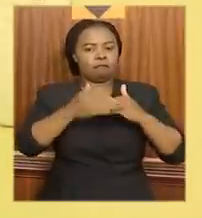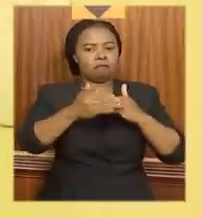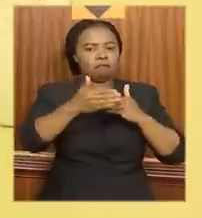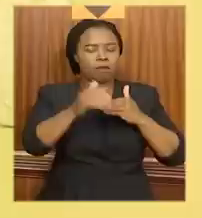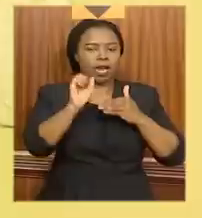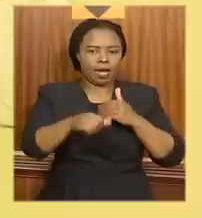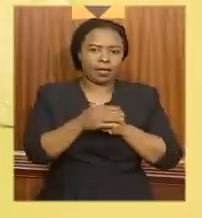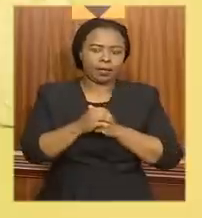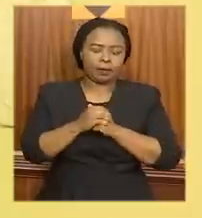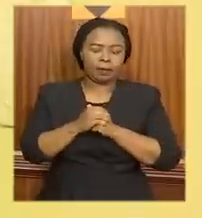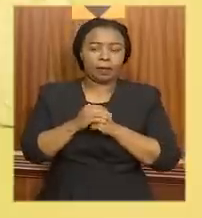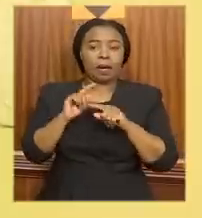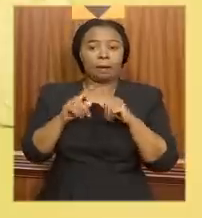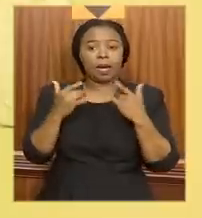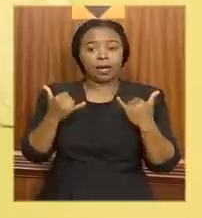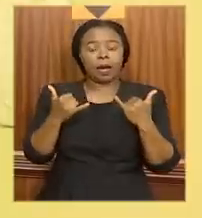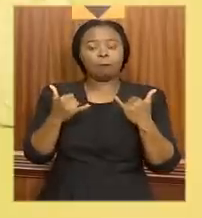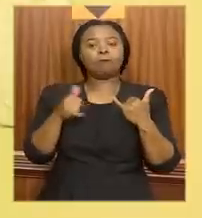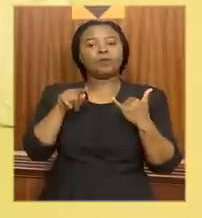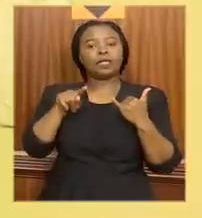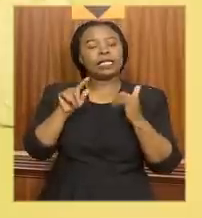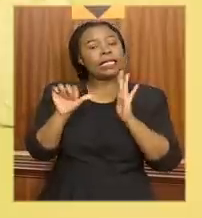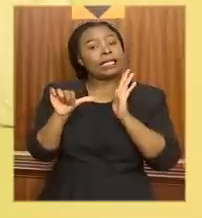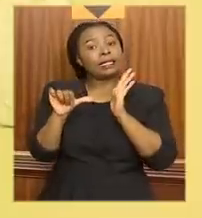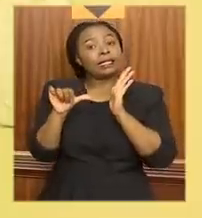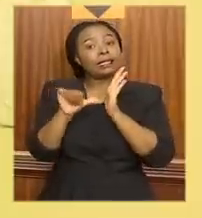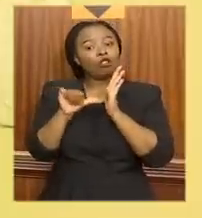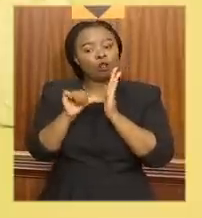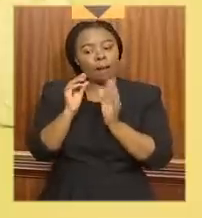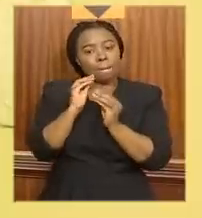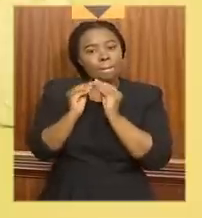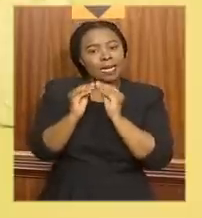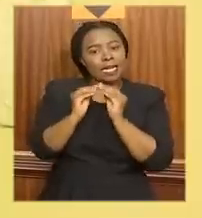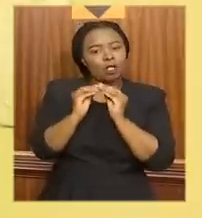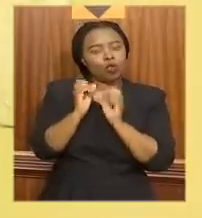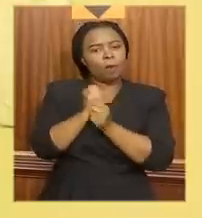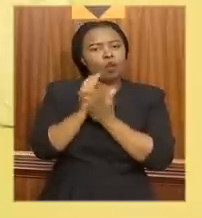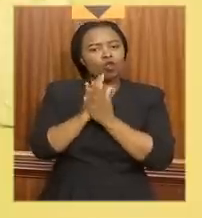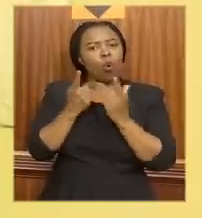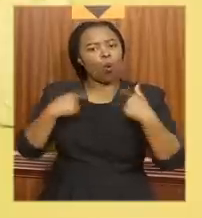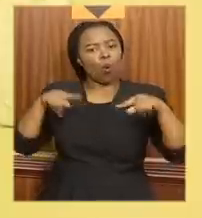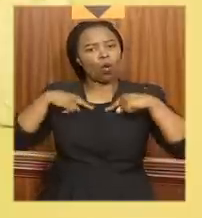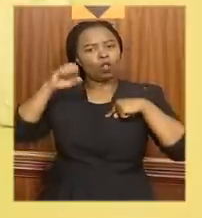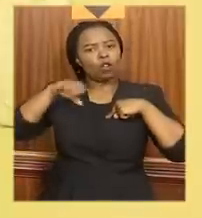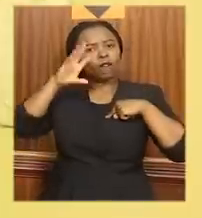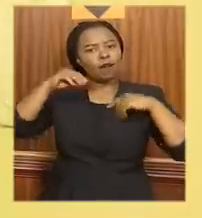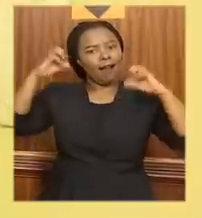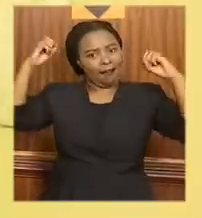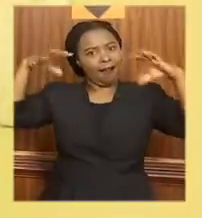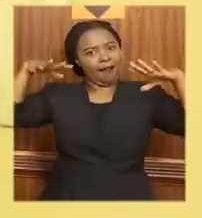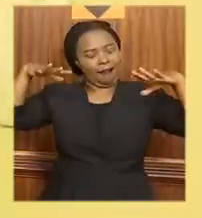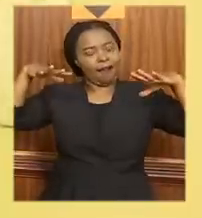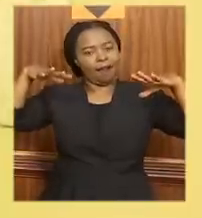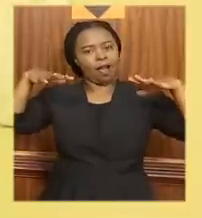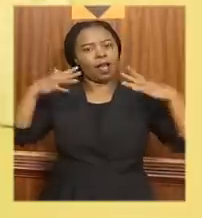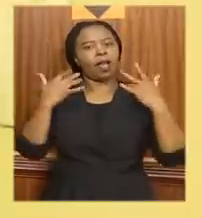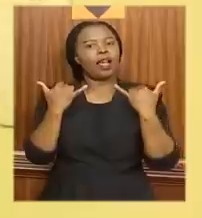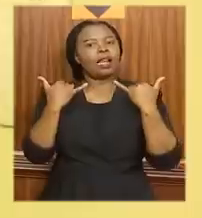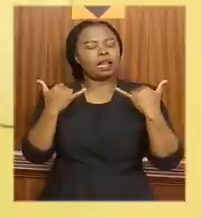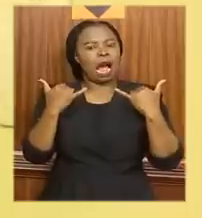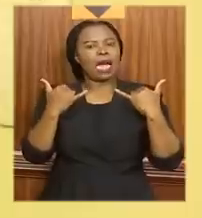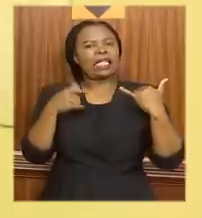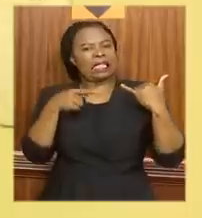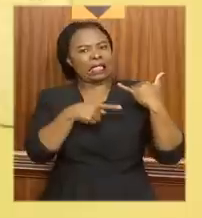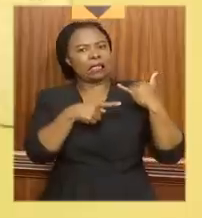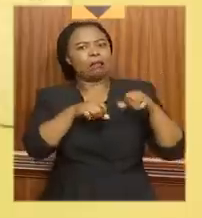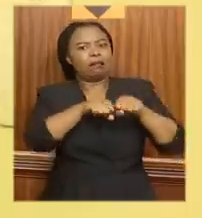Eskom deferred essential maintenance to keep the lights on. This is what is causing